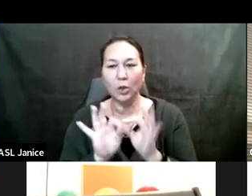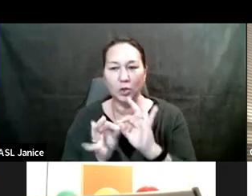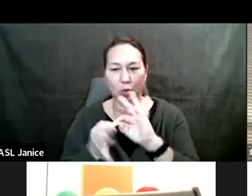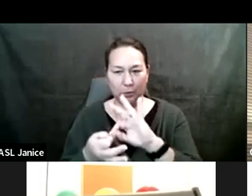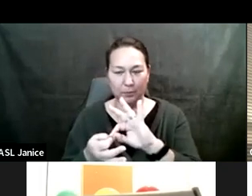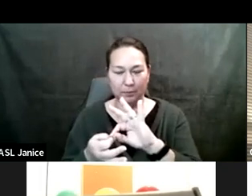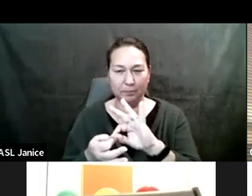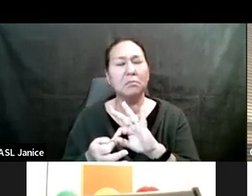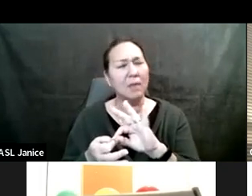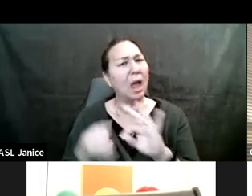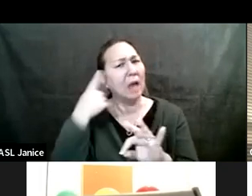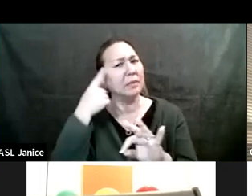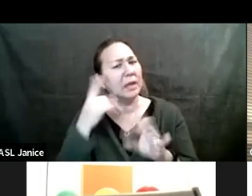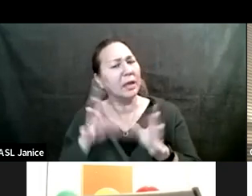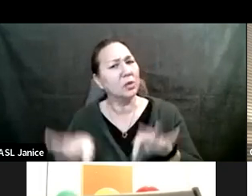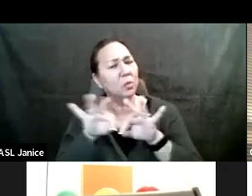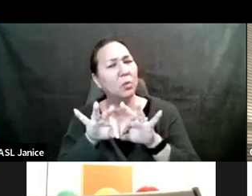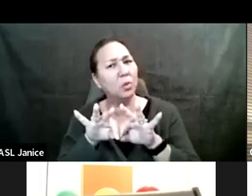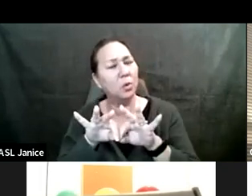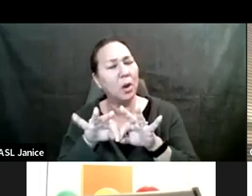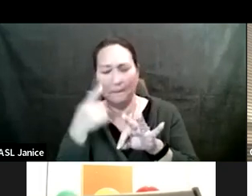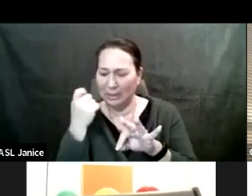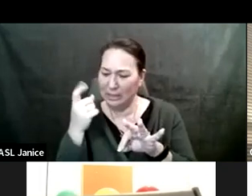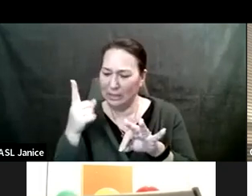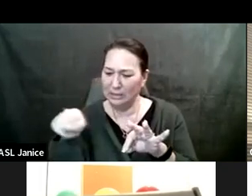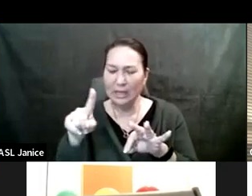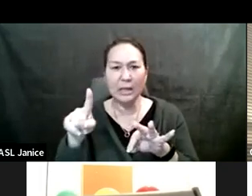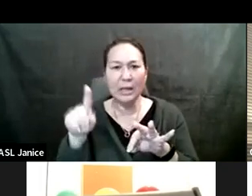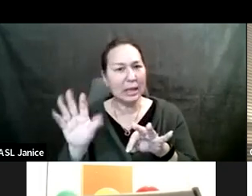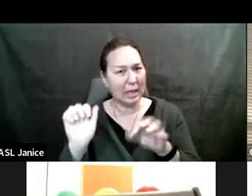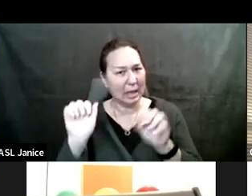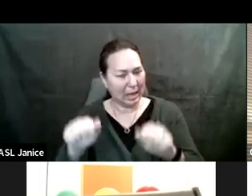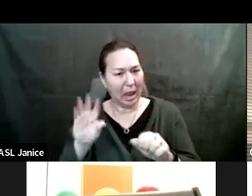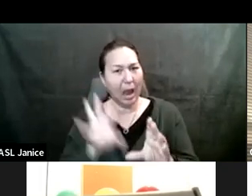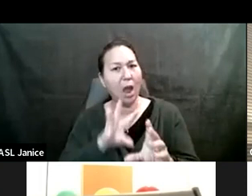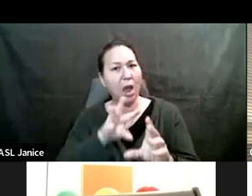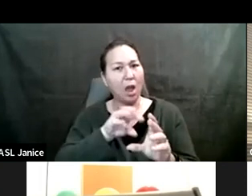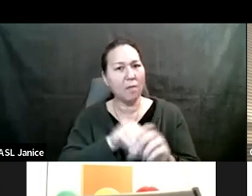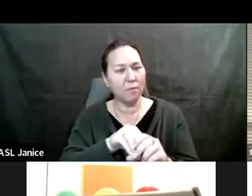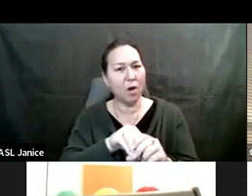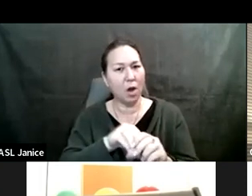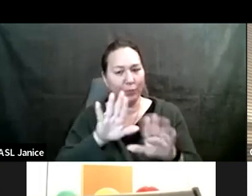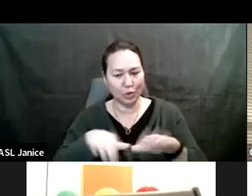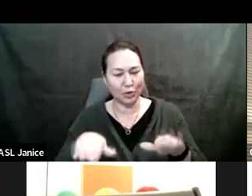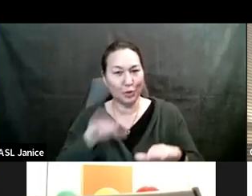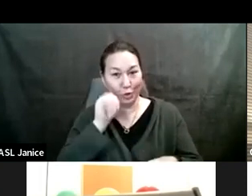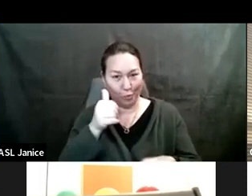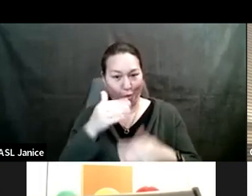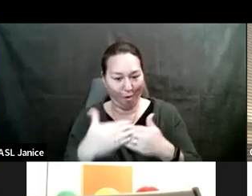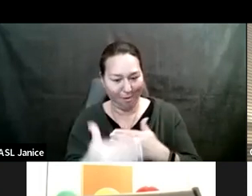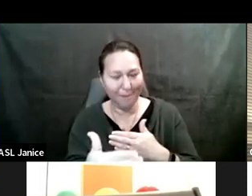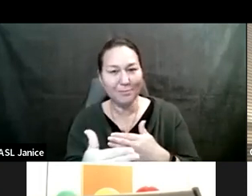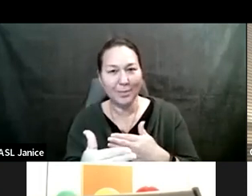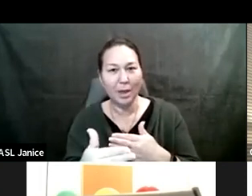and I think it's important to know since they can enroll their children from tomorrow on the